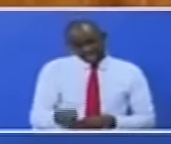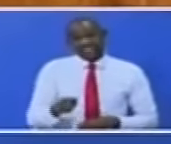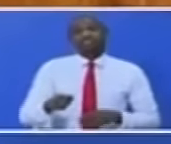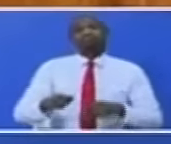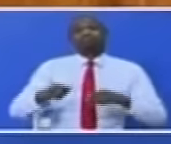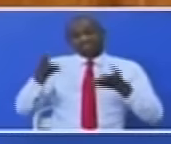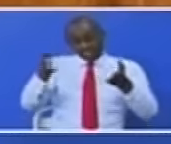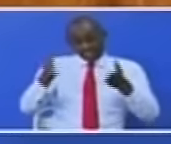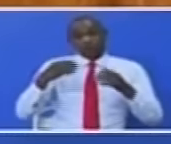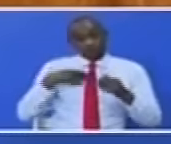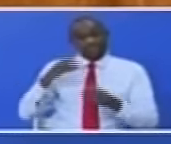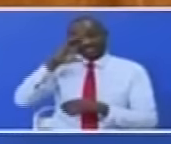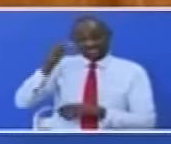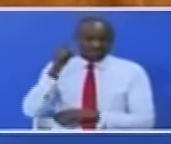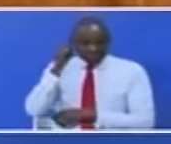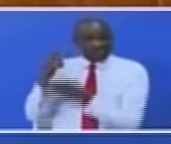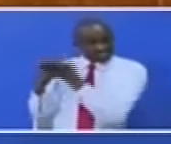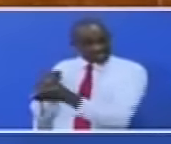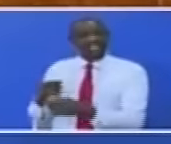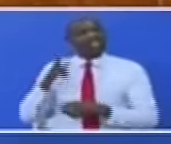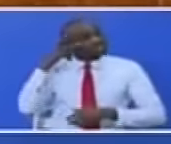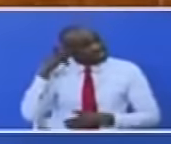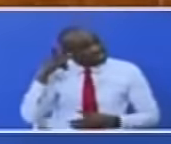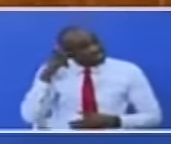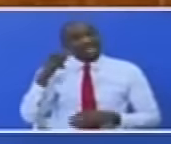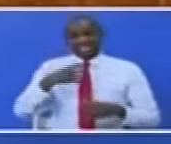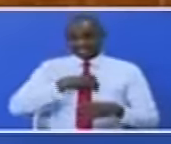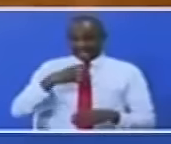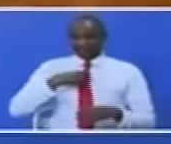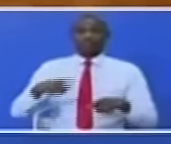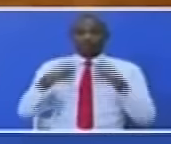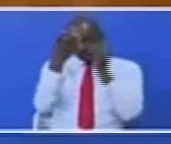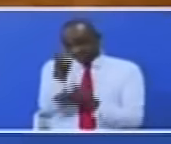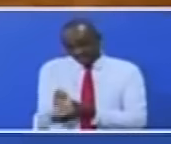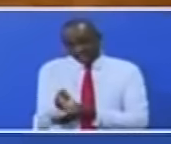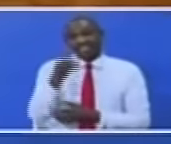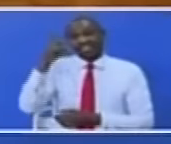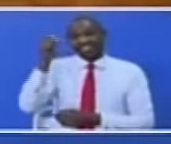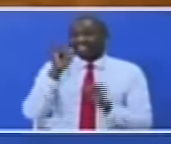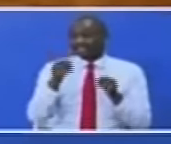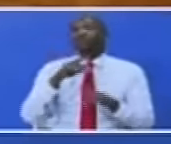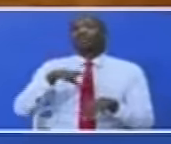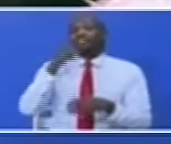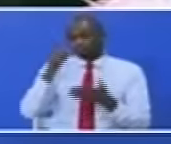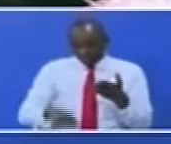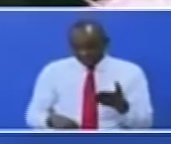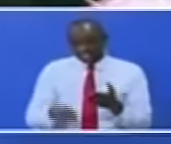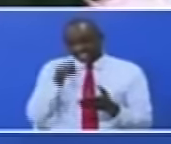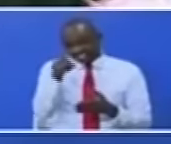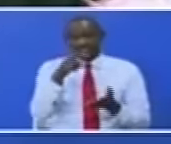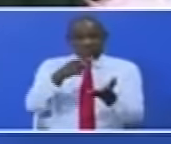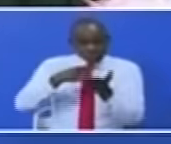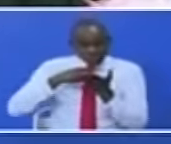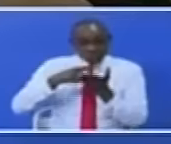Chief Justice Willy Mutunga resumes hearing the retirement age dispute, KTN News has now learned that the mediation